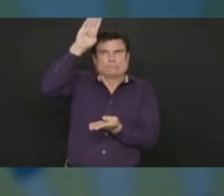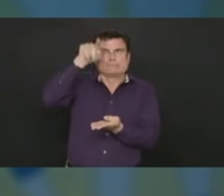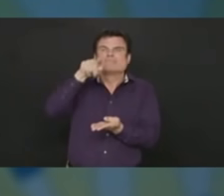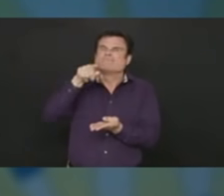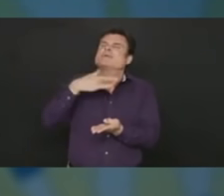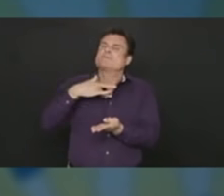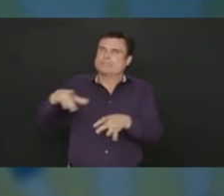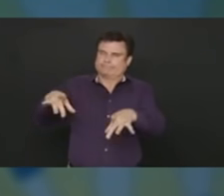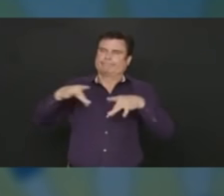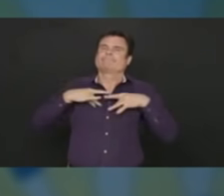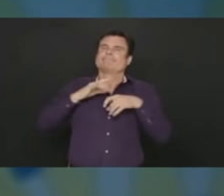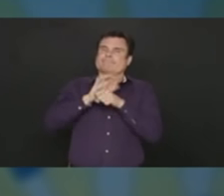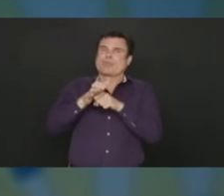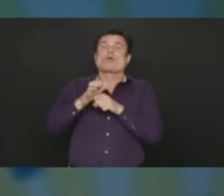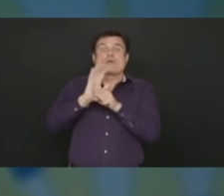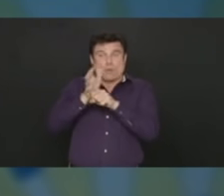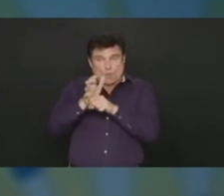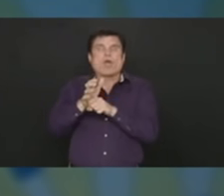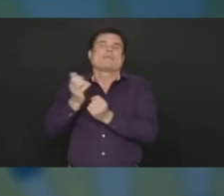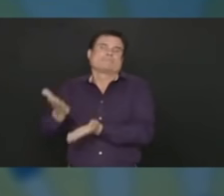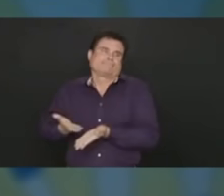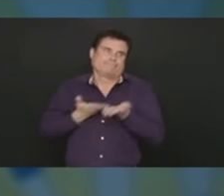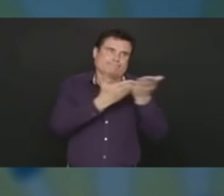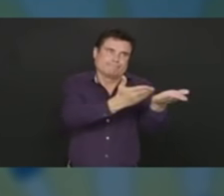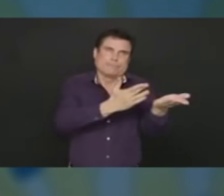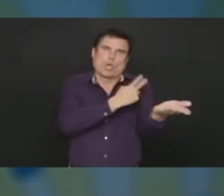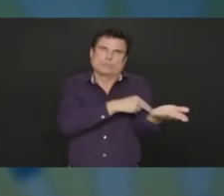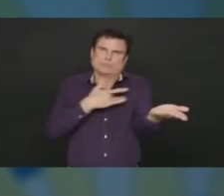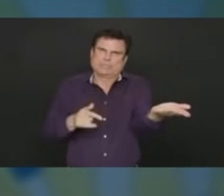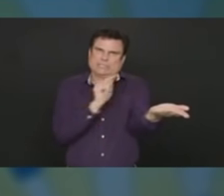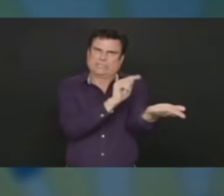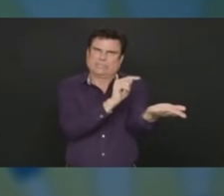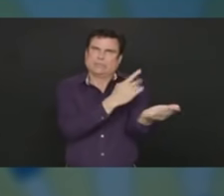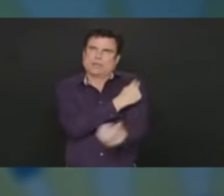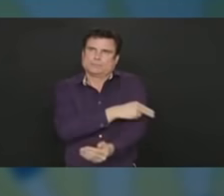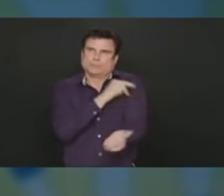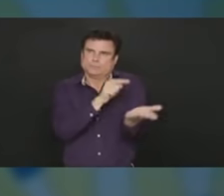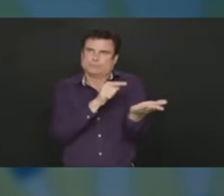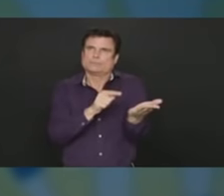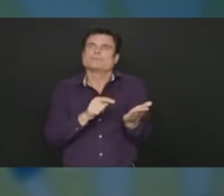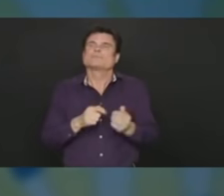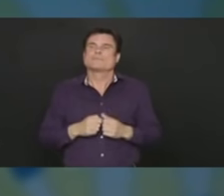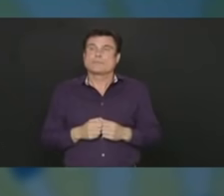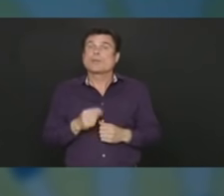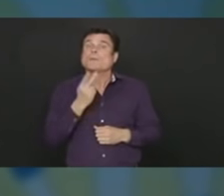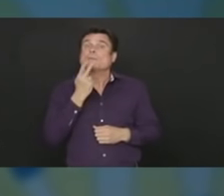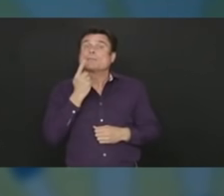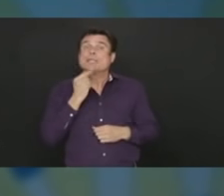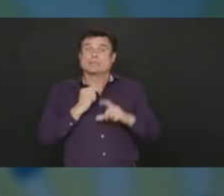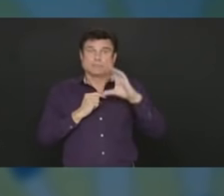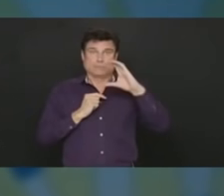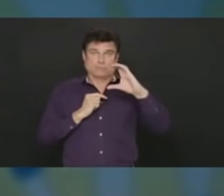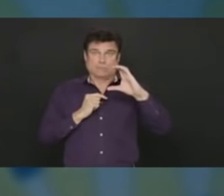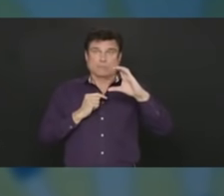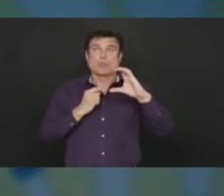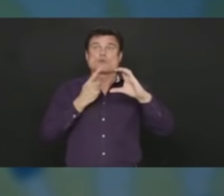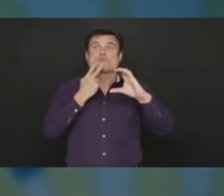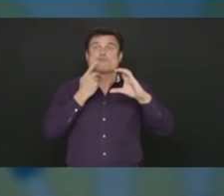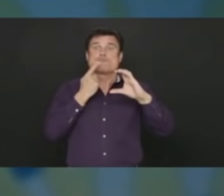severe illness that require them to be hospitalized. If we go to the top right or top left